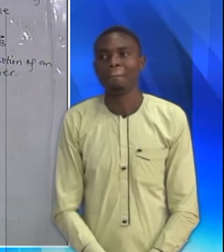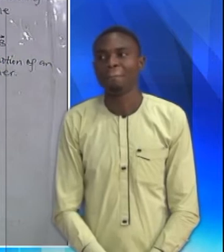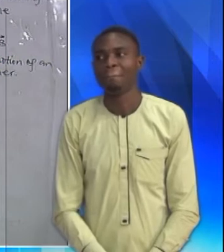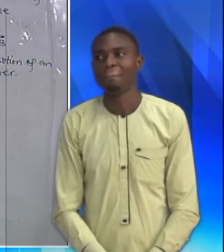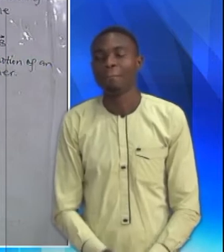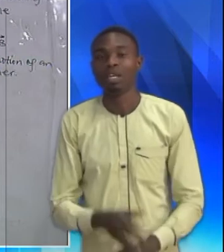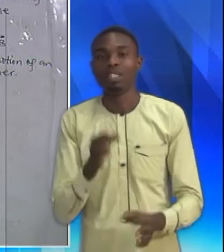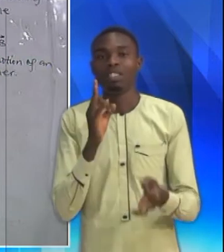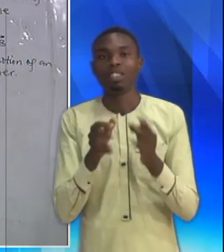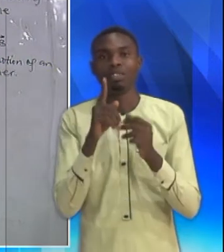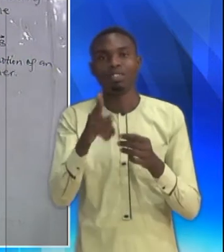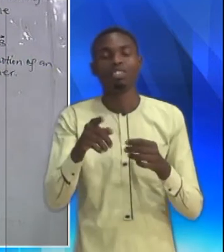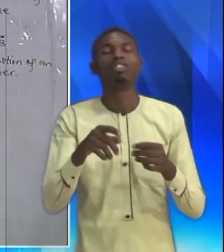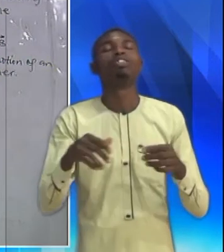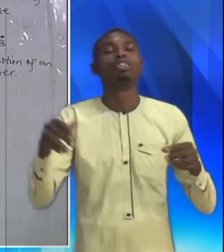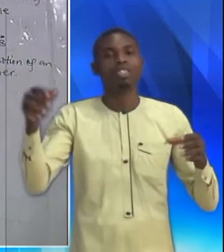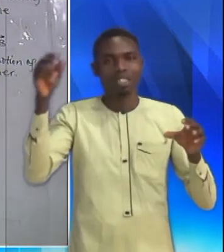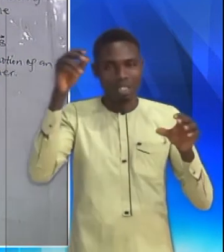If you climb your bicycle